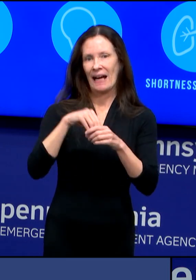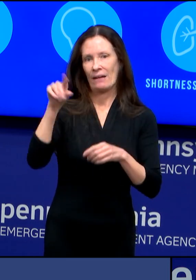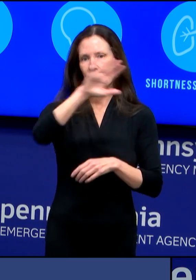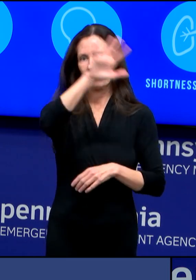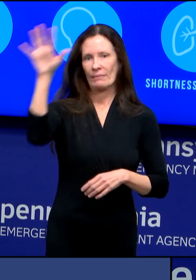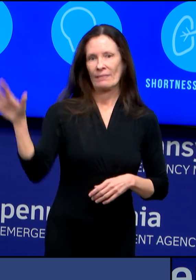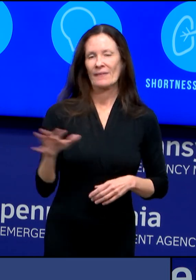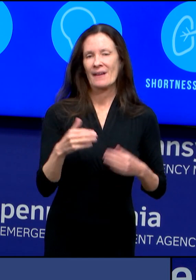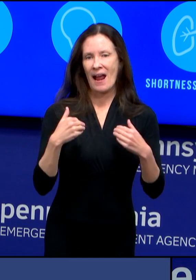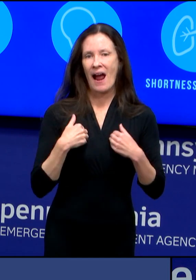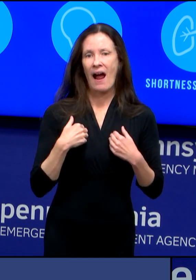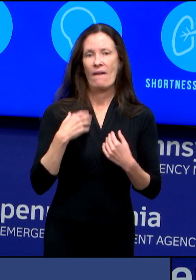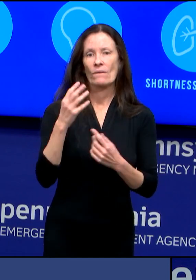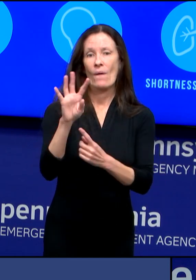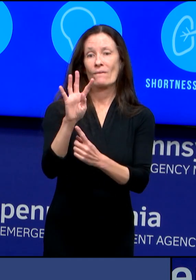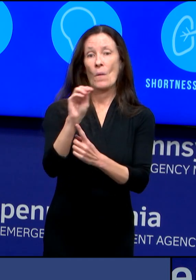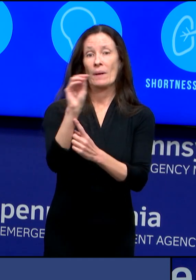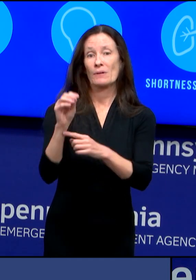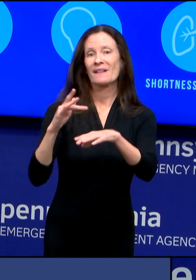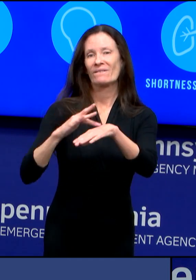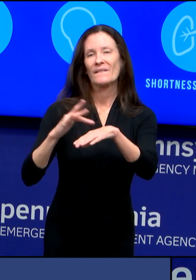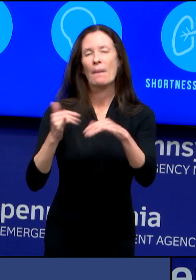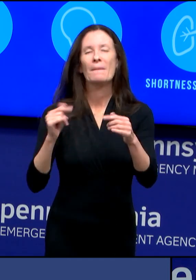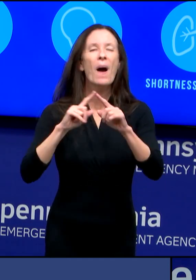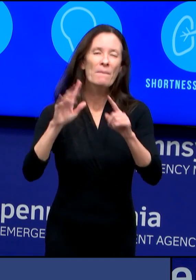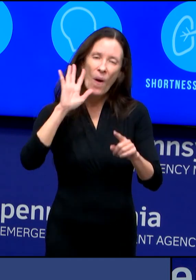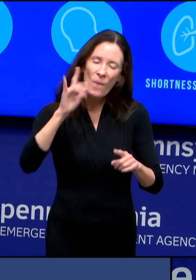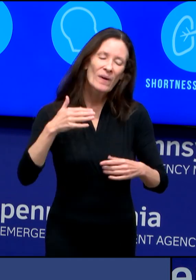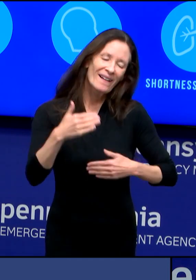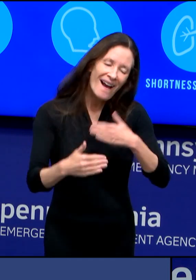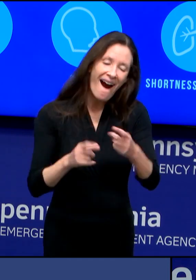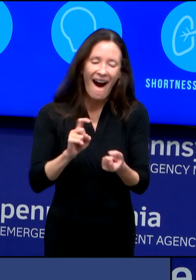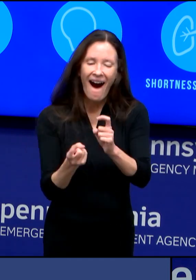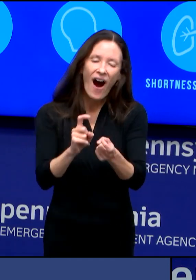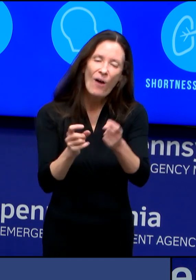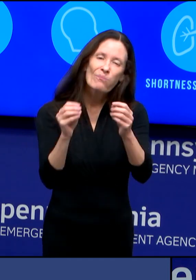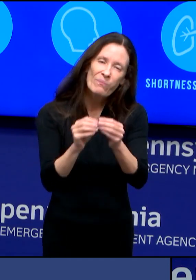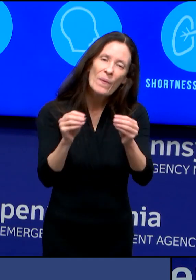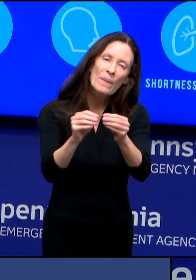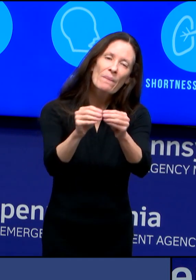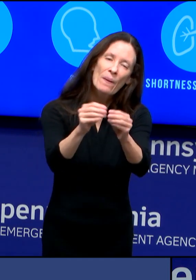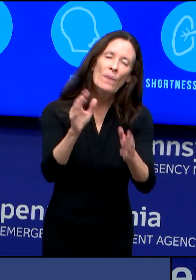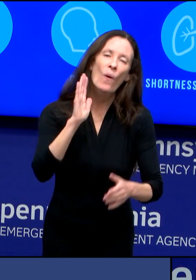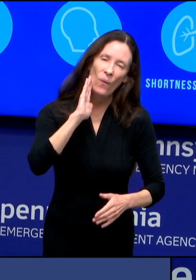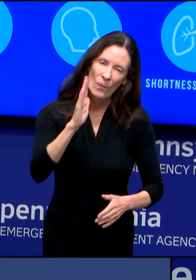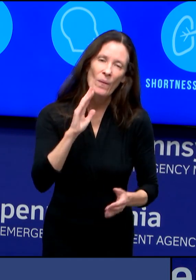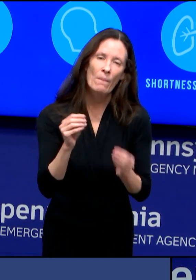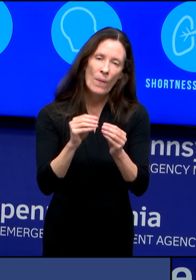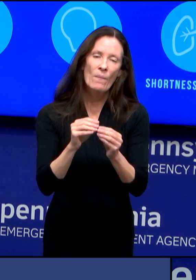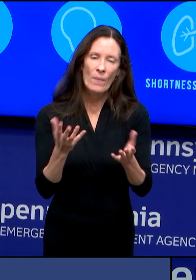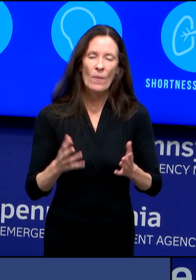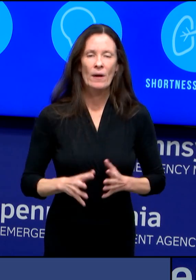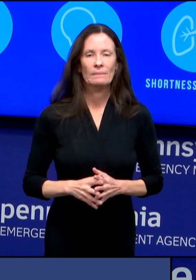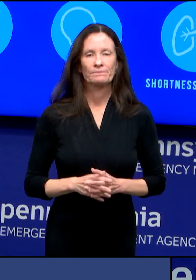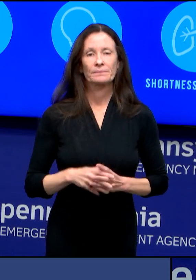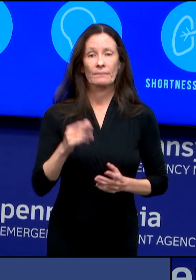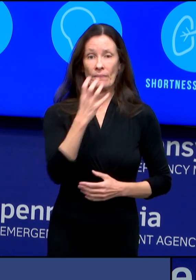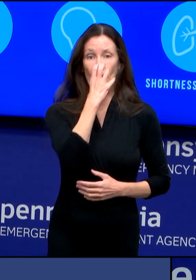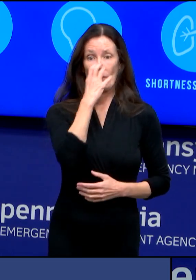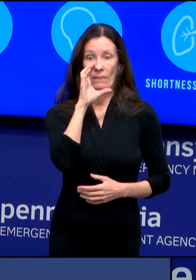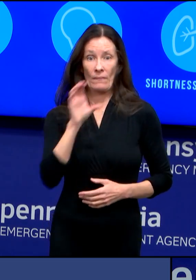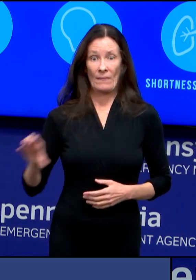and sometimes hour to hour. In terms of ventilators, there are more than 2,000 ventilators across the state within